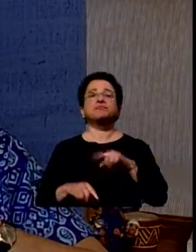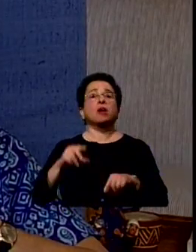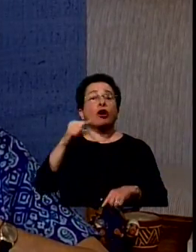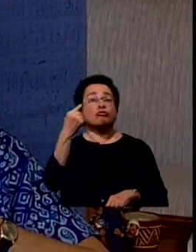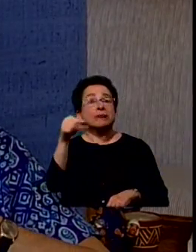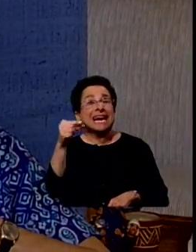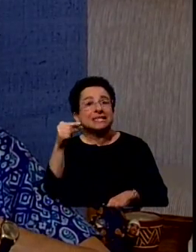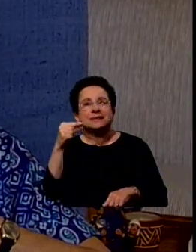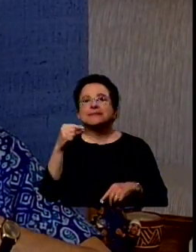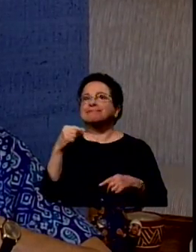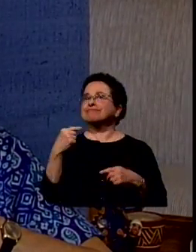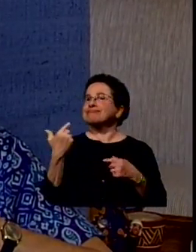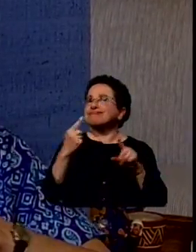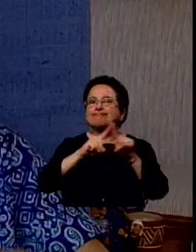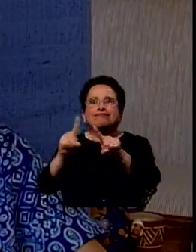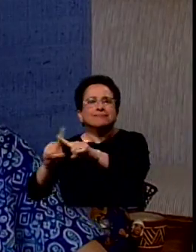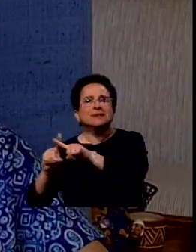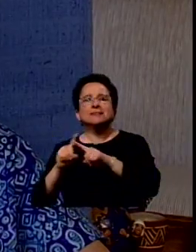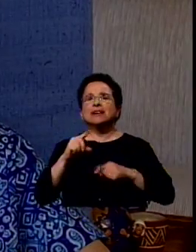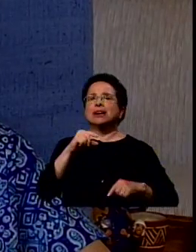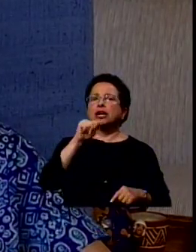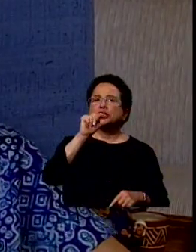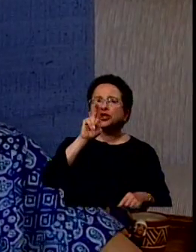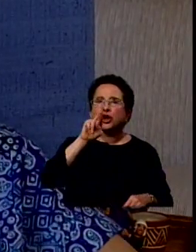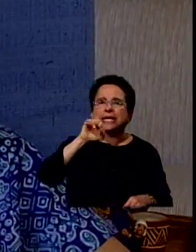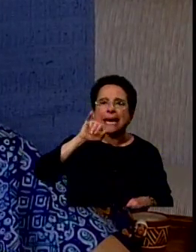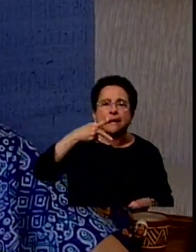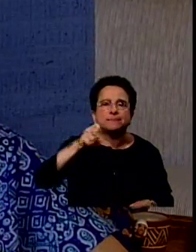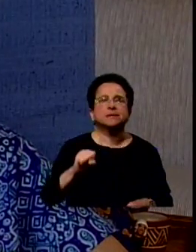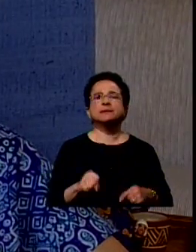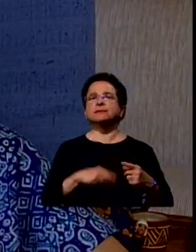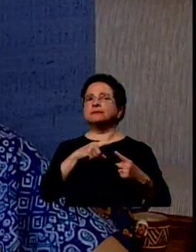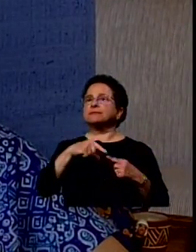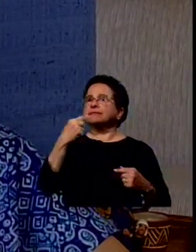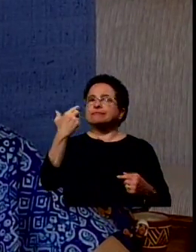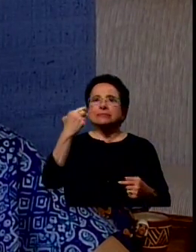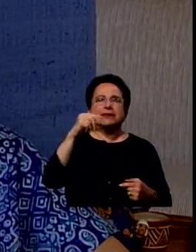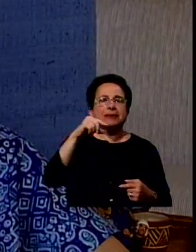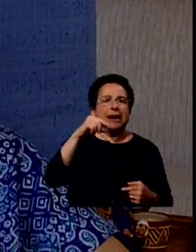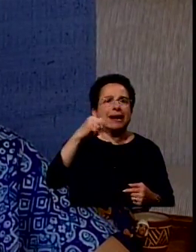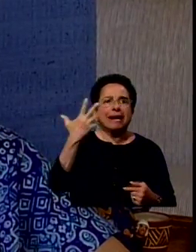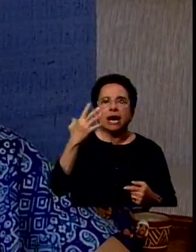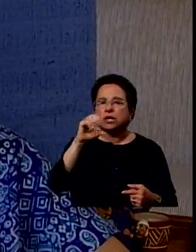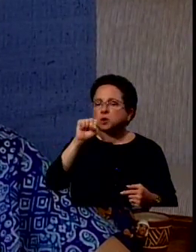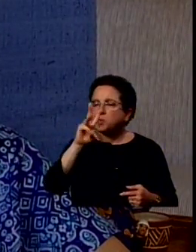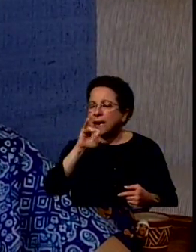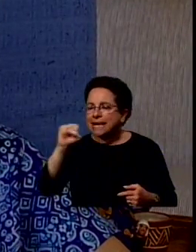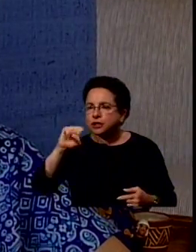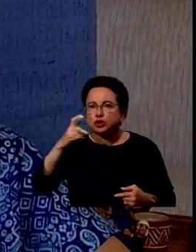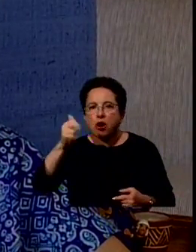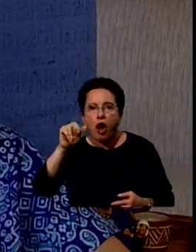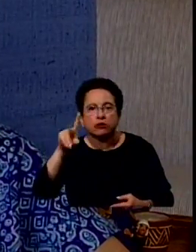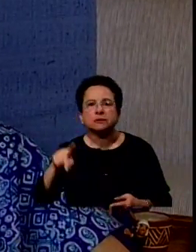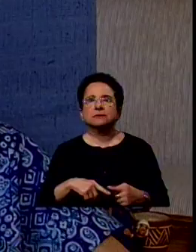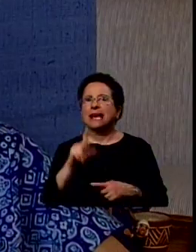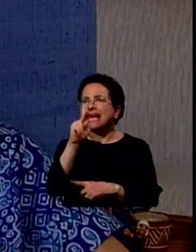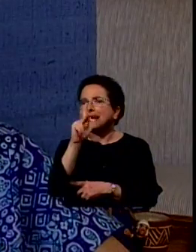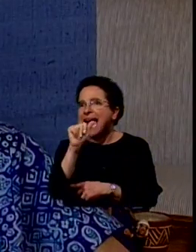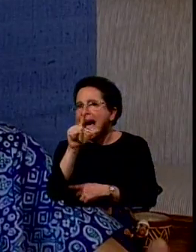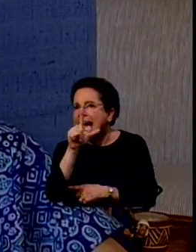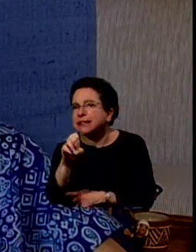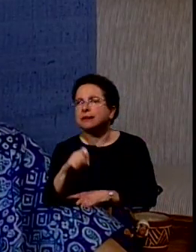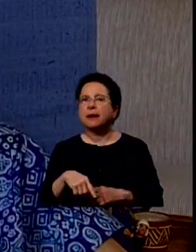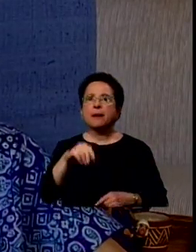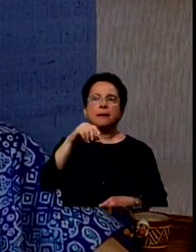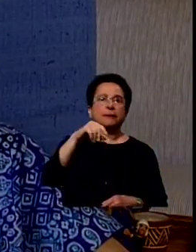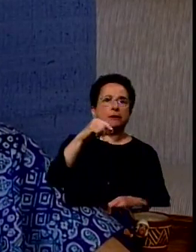good. Turnips, dandelion greens, and we've got Swiss chard, collard greens, kale, mustard greens, parsley you